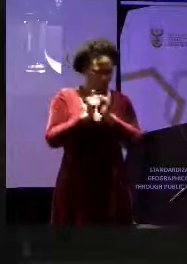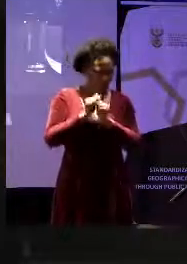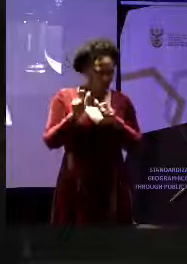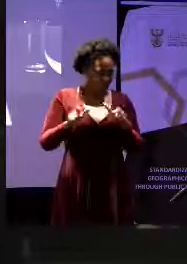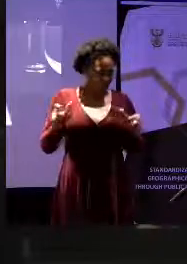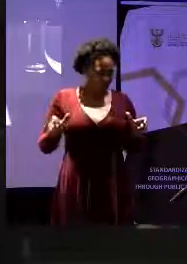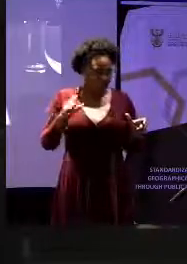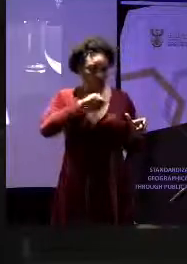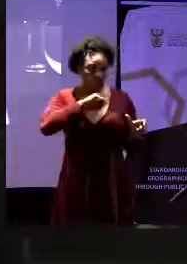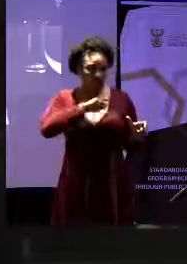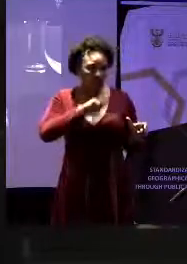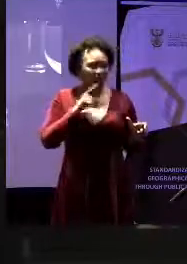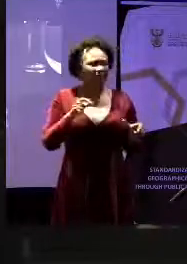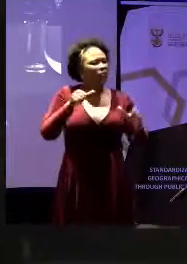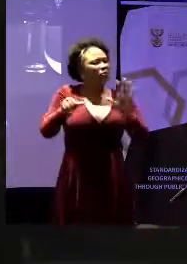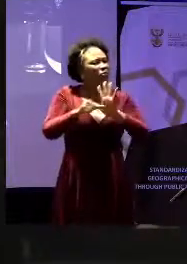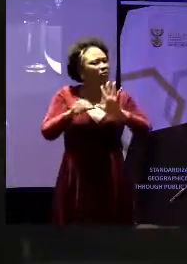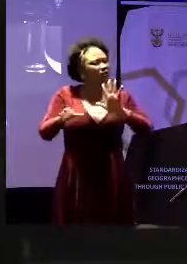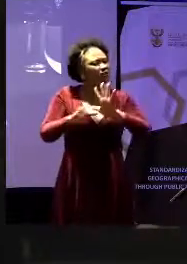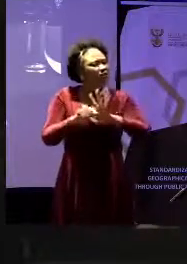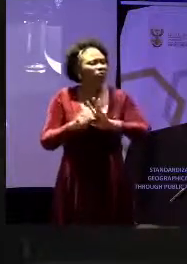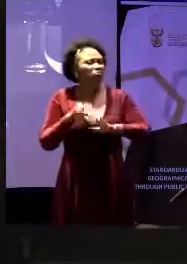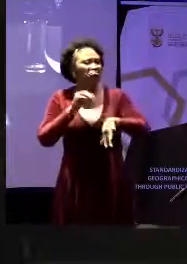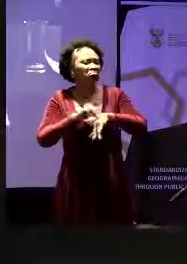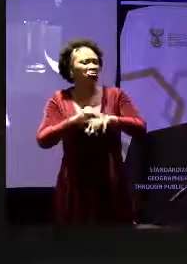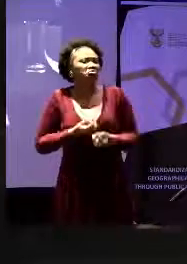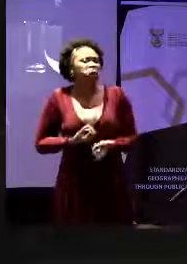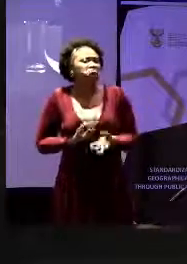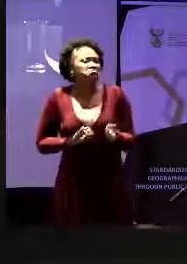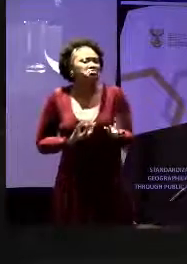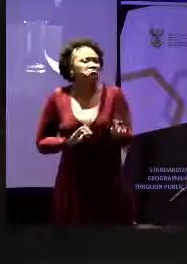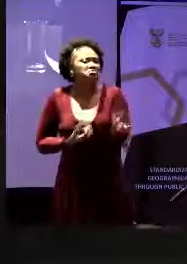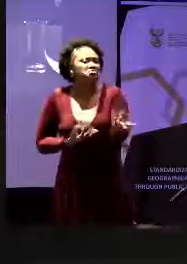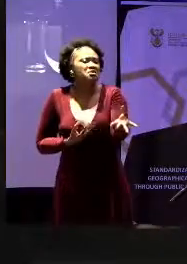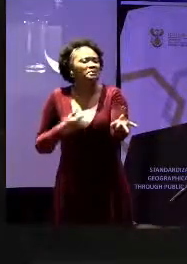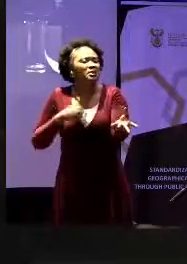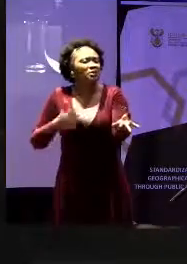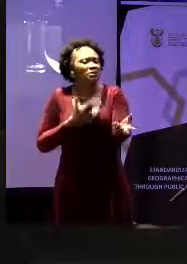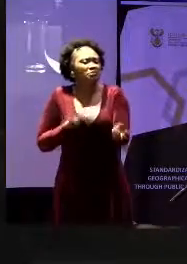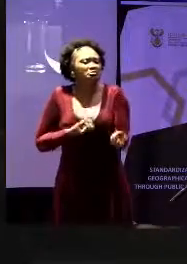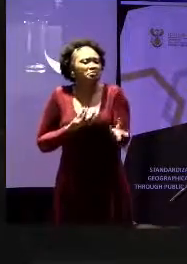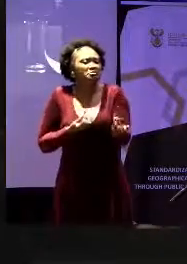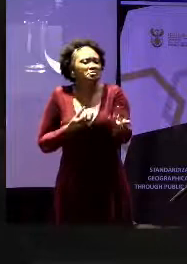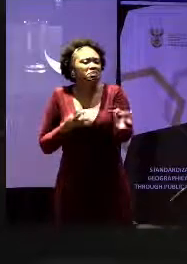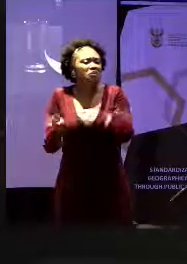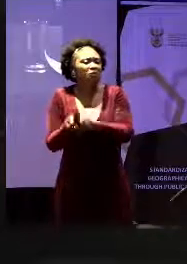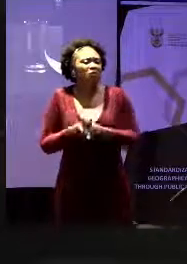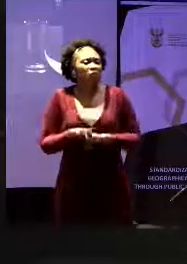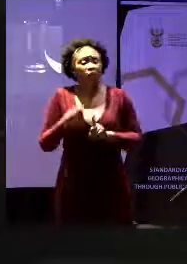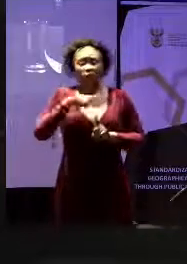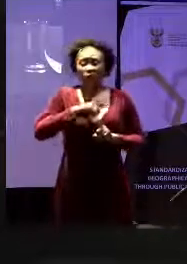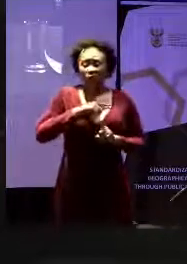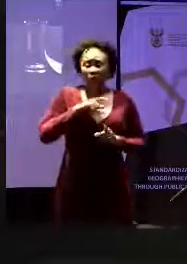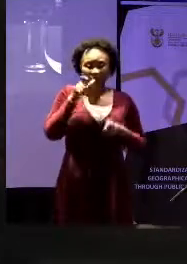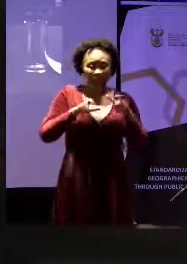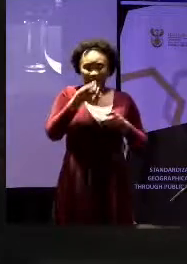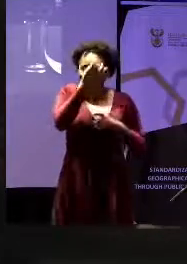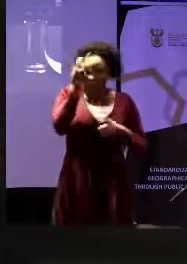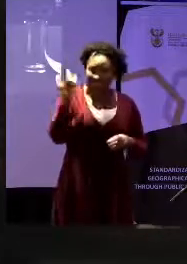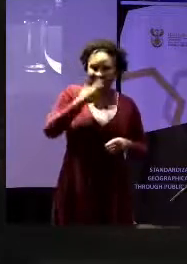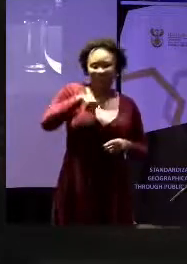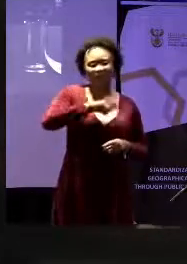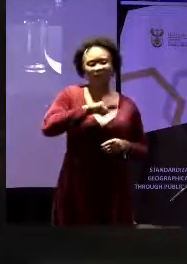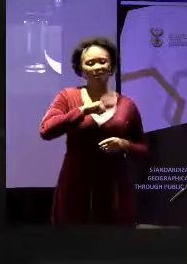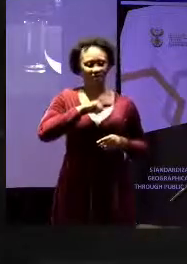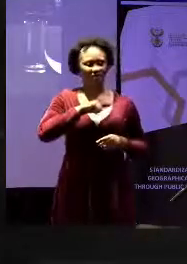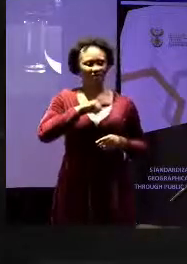a very, very important issue that I wanted to raise. We are the forgotten people. We are